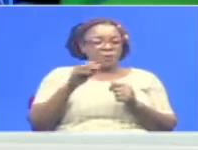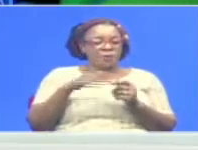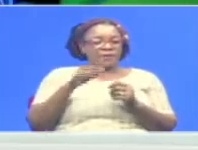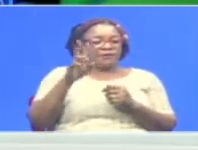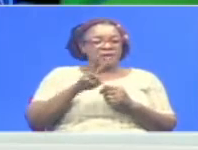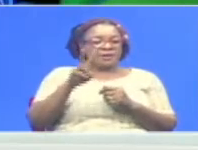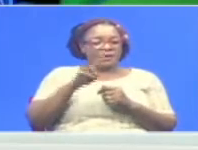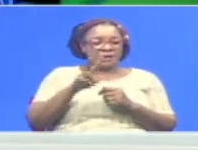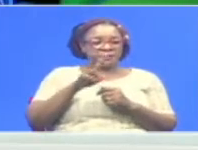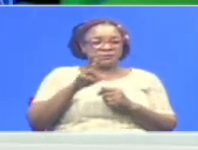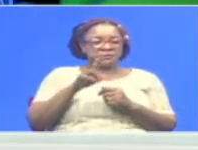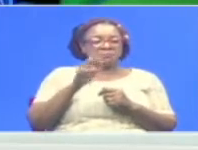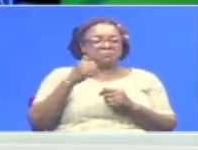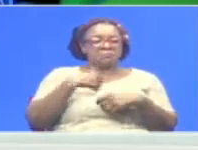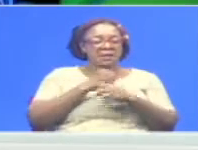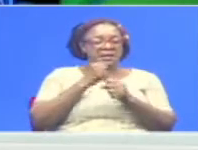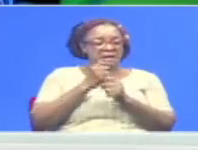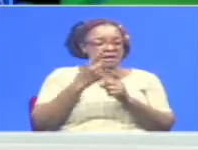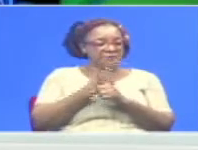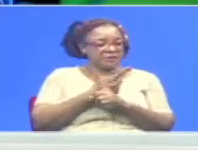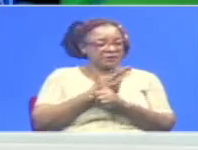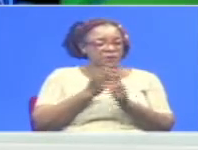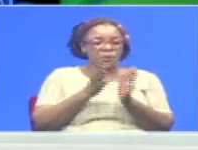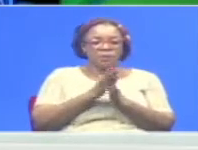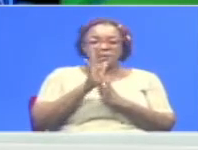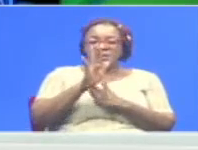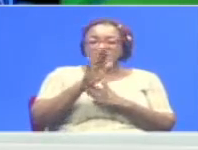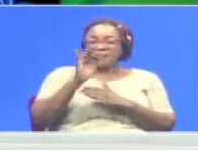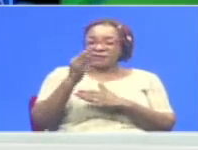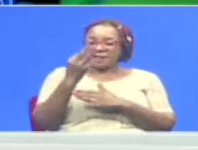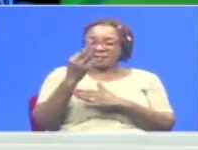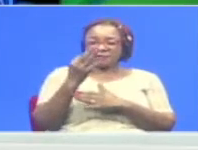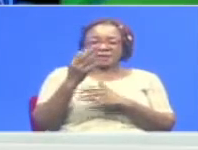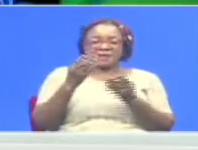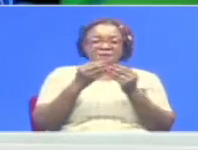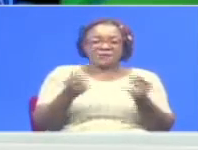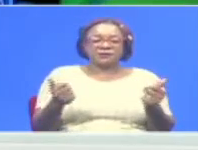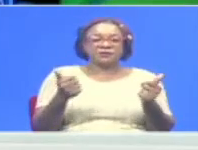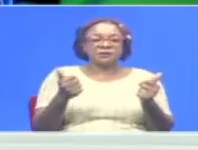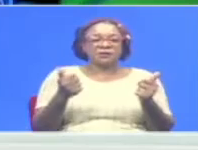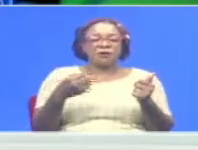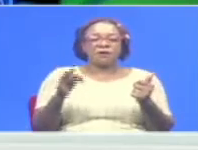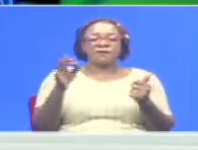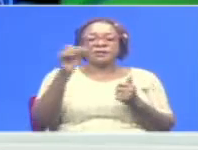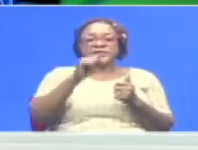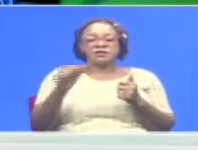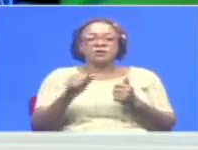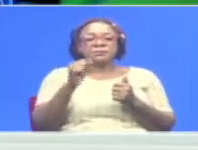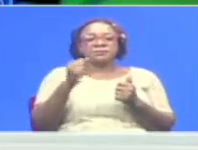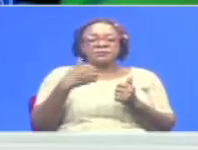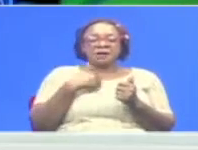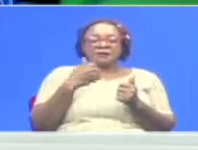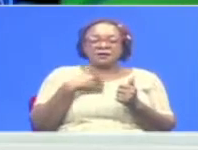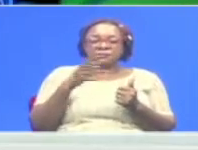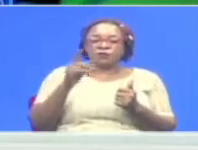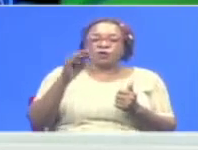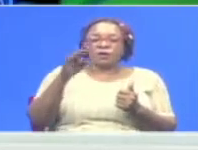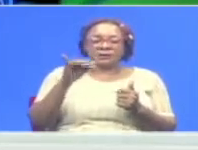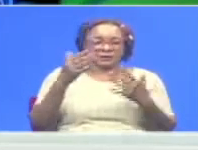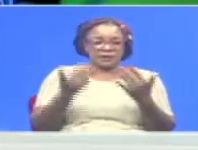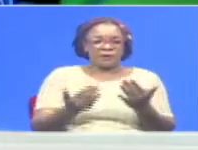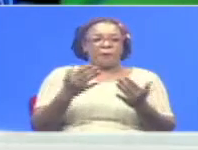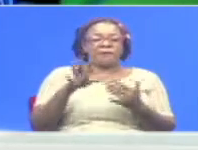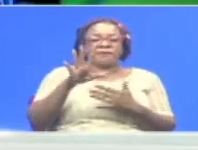Bullets, proved the difference. With his third defeat of the season, the visiting Dockers have now gone